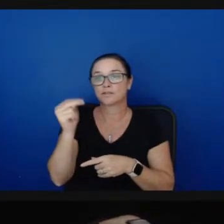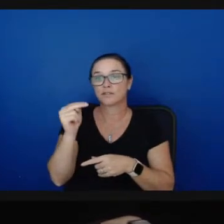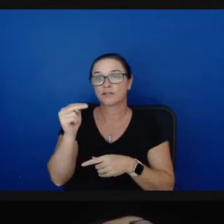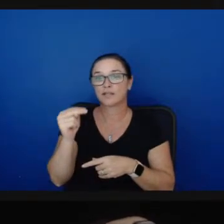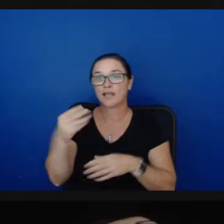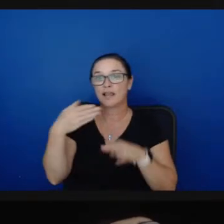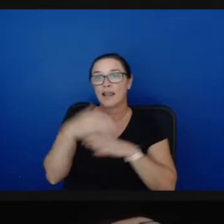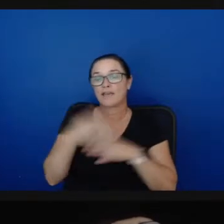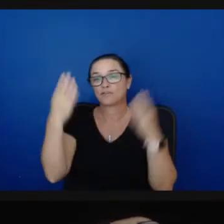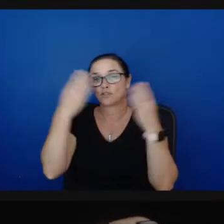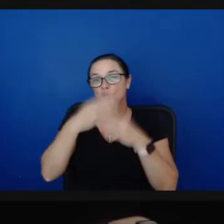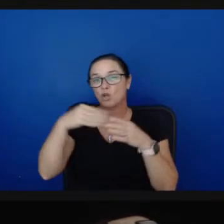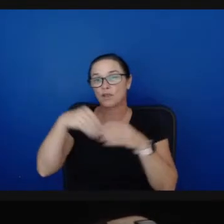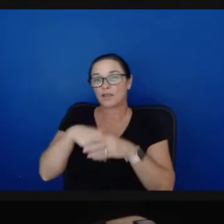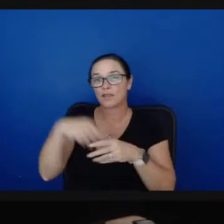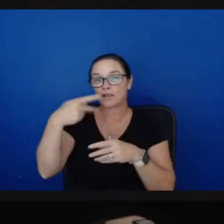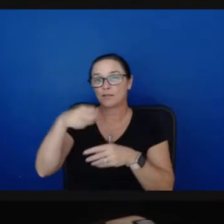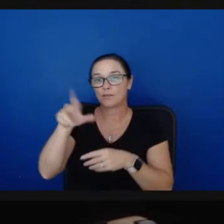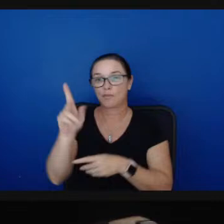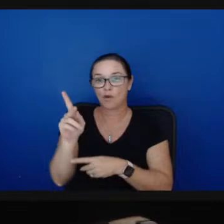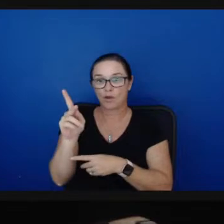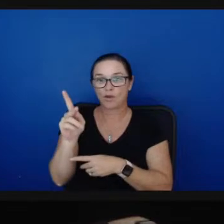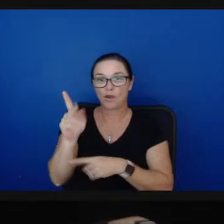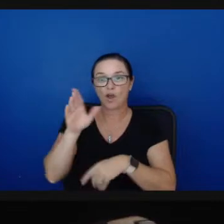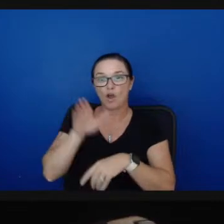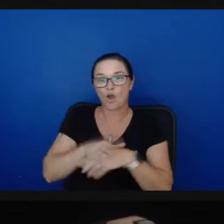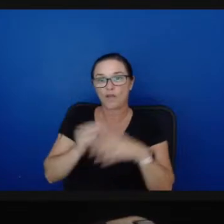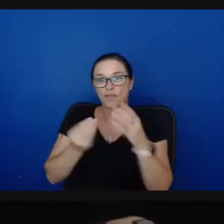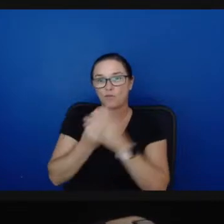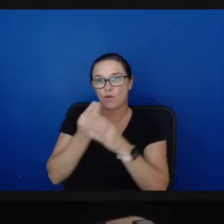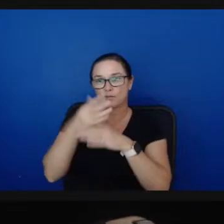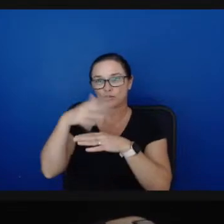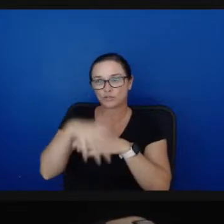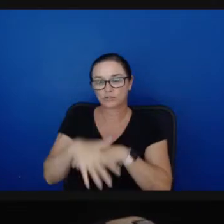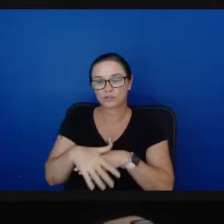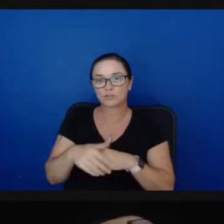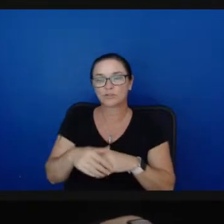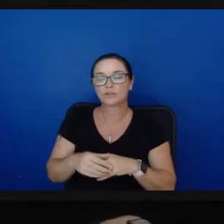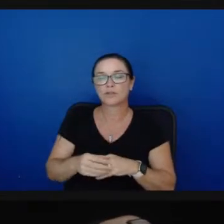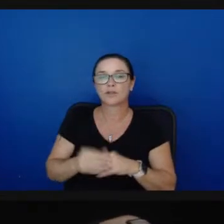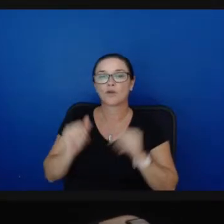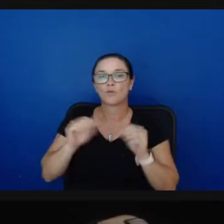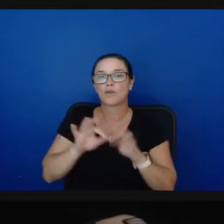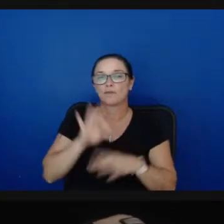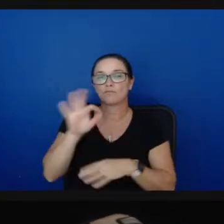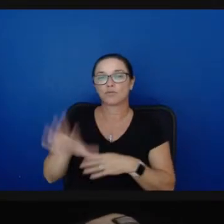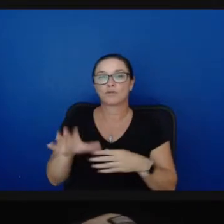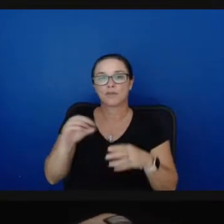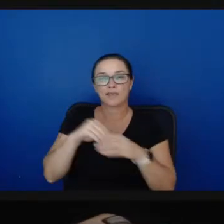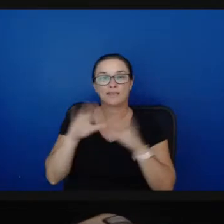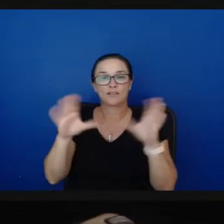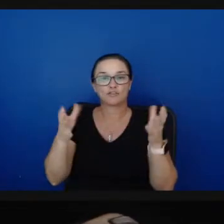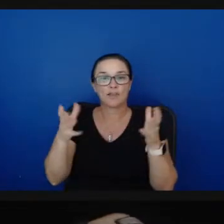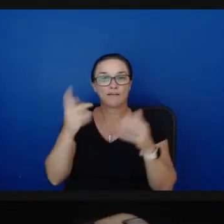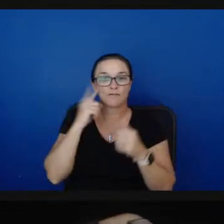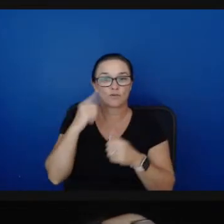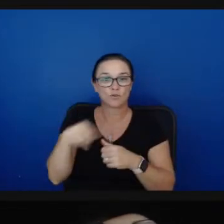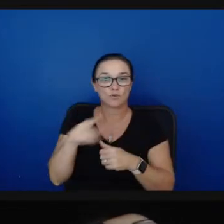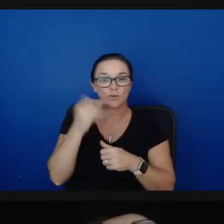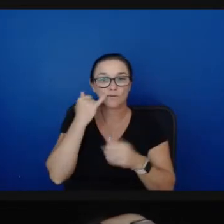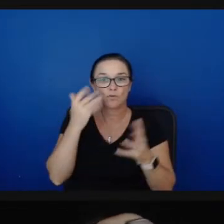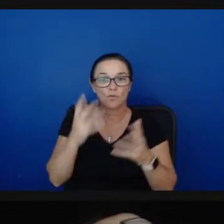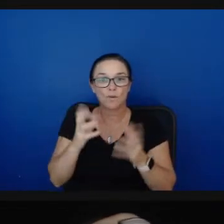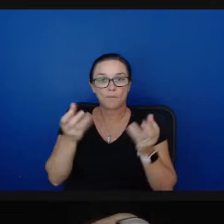on the Kilauea eruption. So we can drop that link in the chat for you guys here. If you would like more